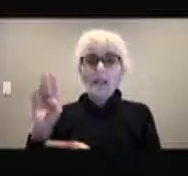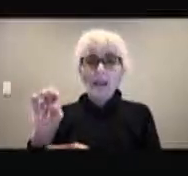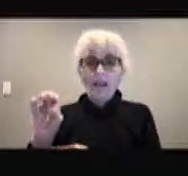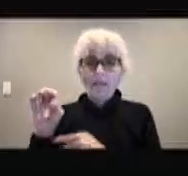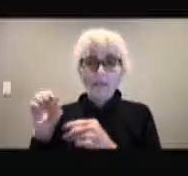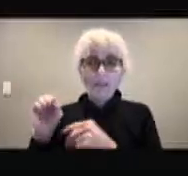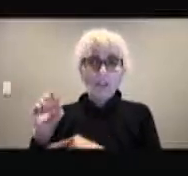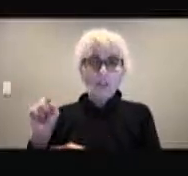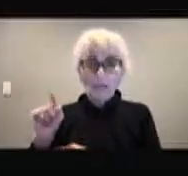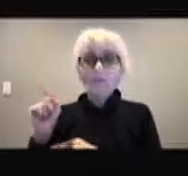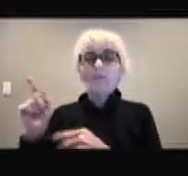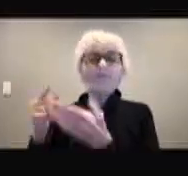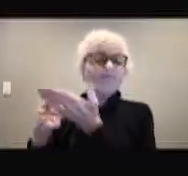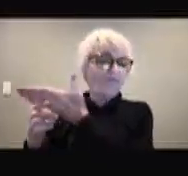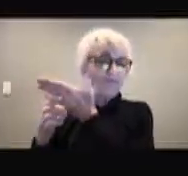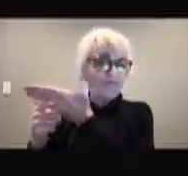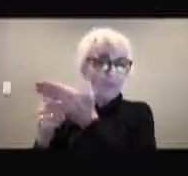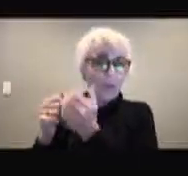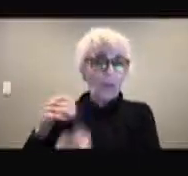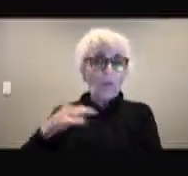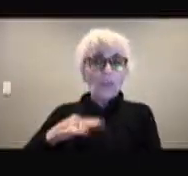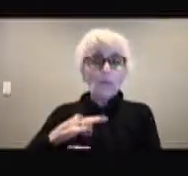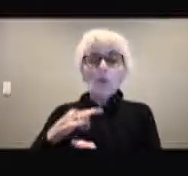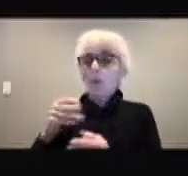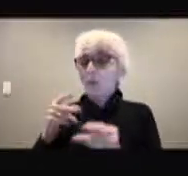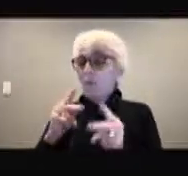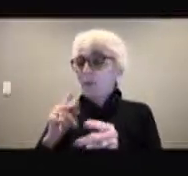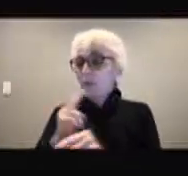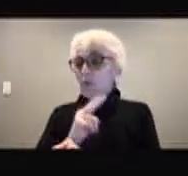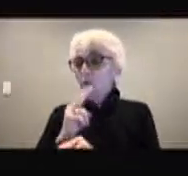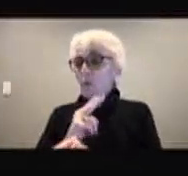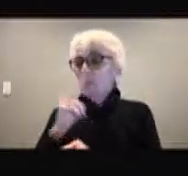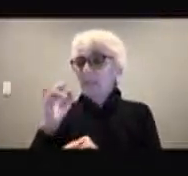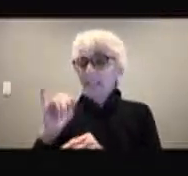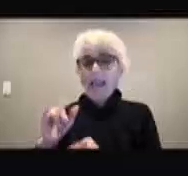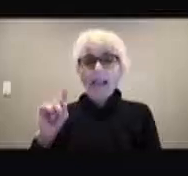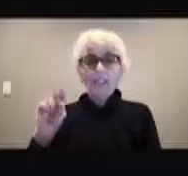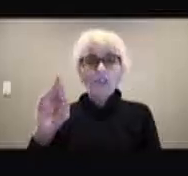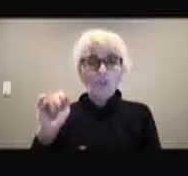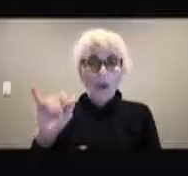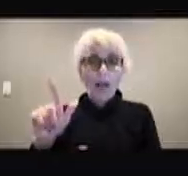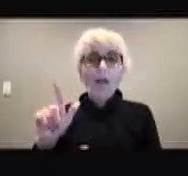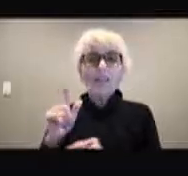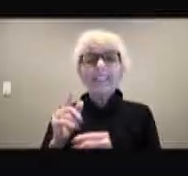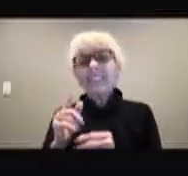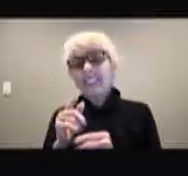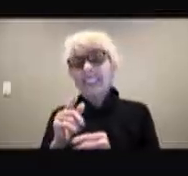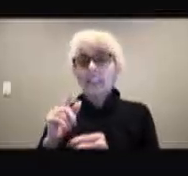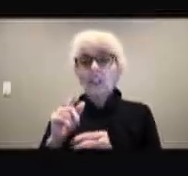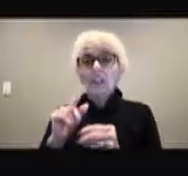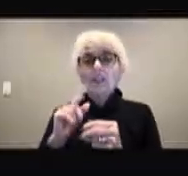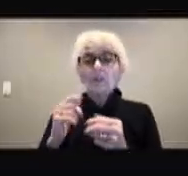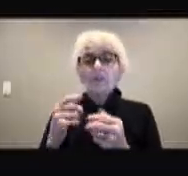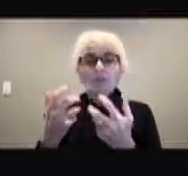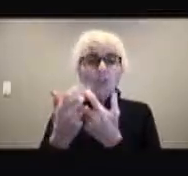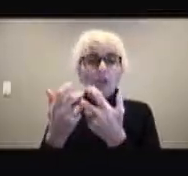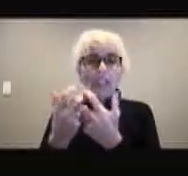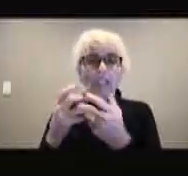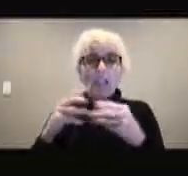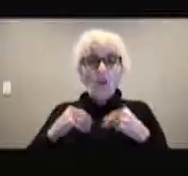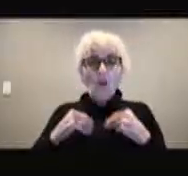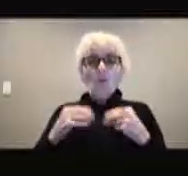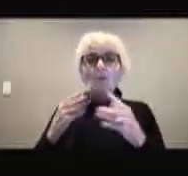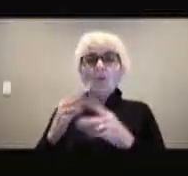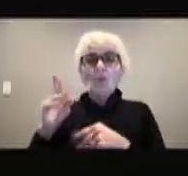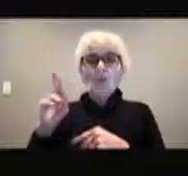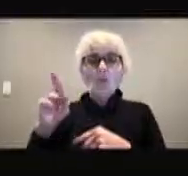City of Pittsburgh regarding permission to use the 9-mile run trail, as this is more or less jointly owned by both the URA as well